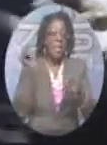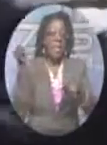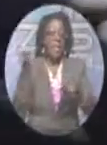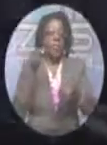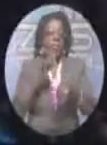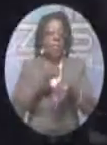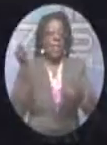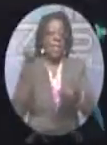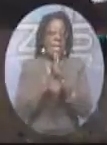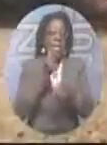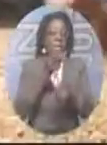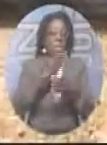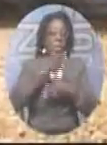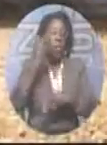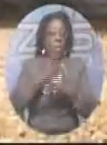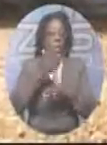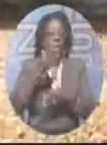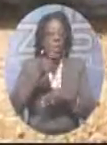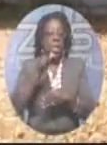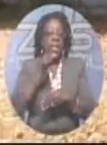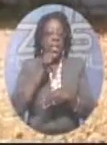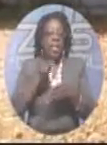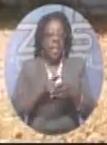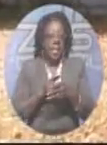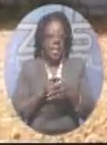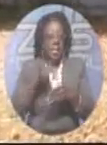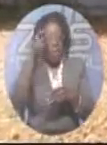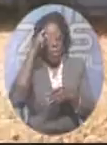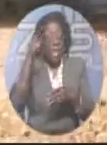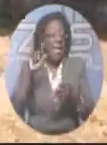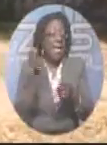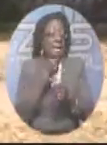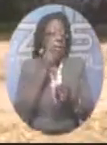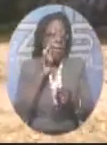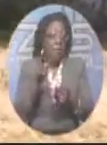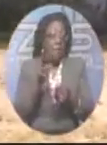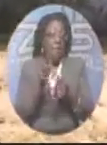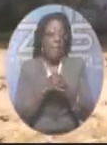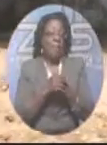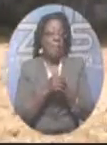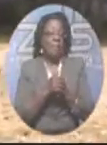hits the window. A lady in front of me commented that if it hit her, of course it would have been something.